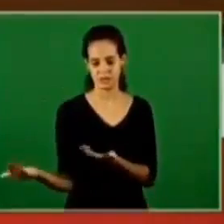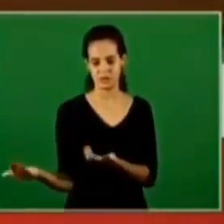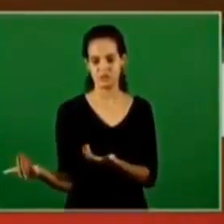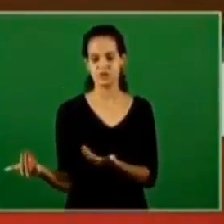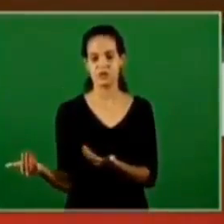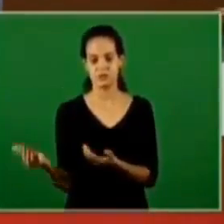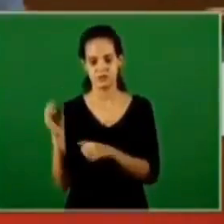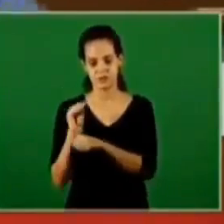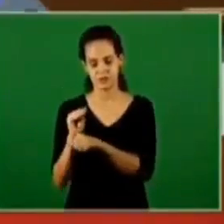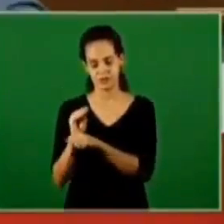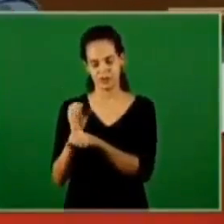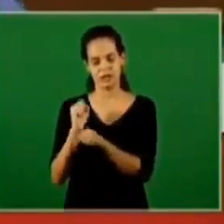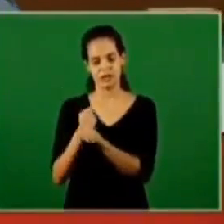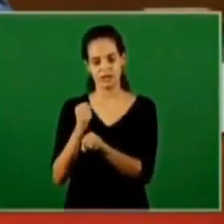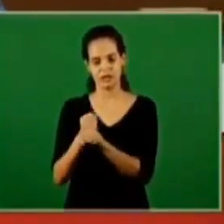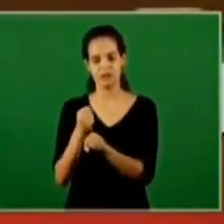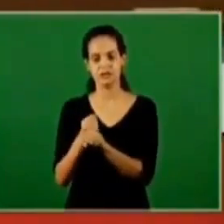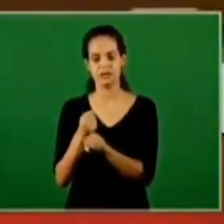Not even the pastors.